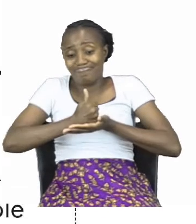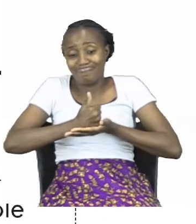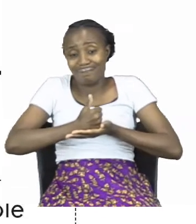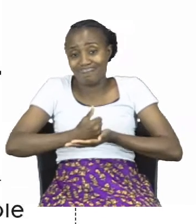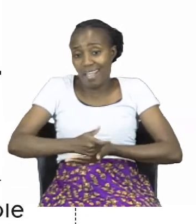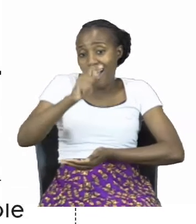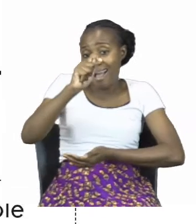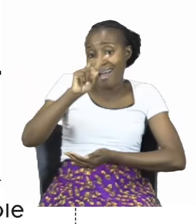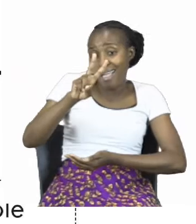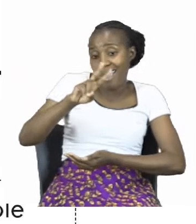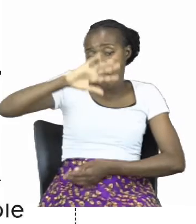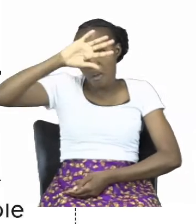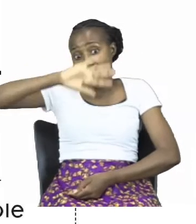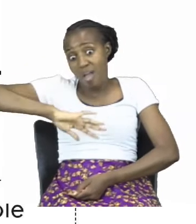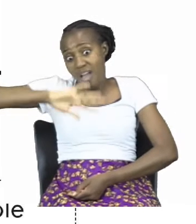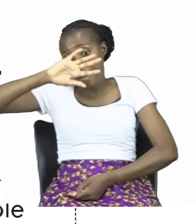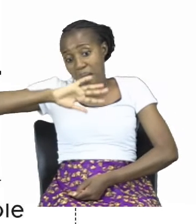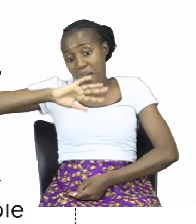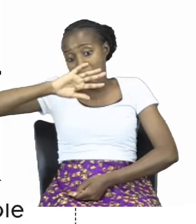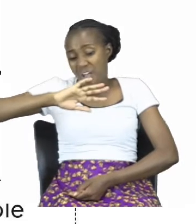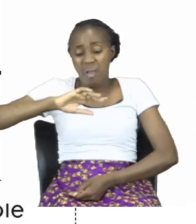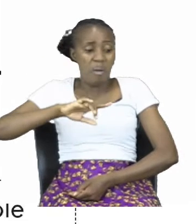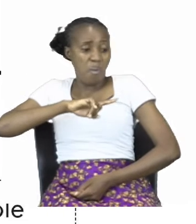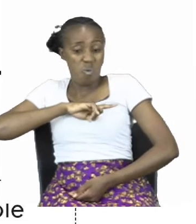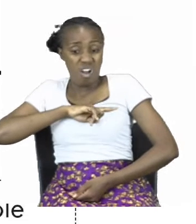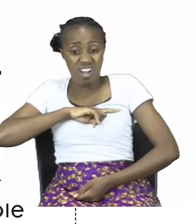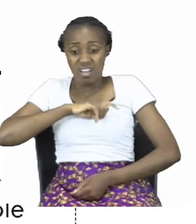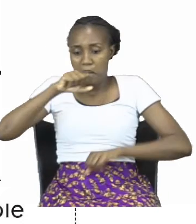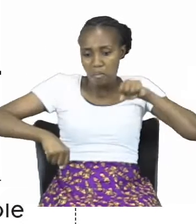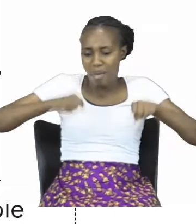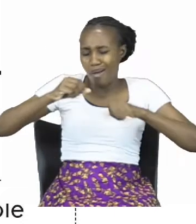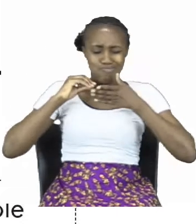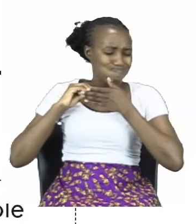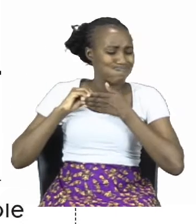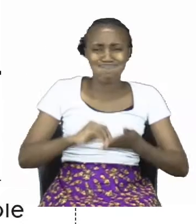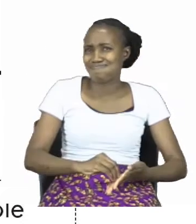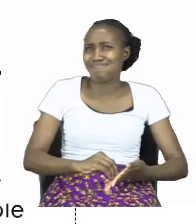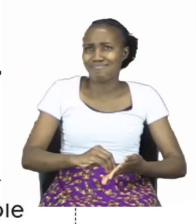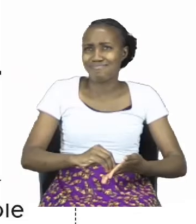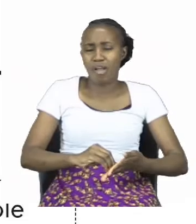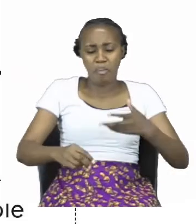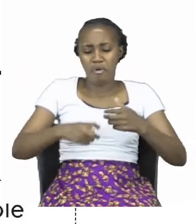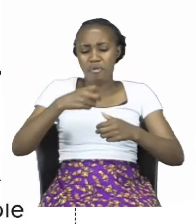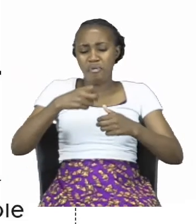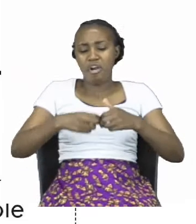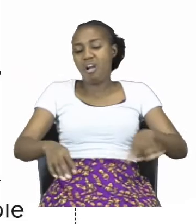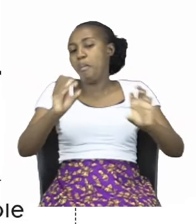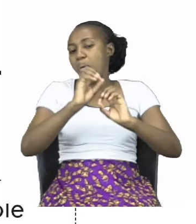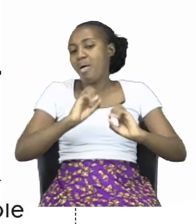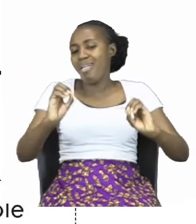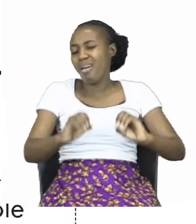bicycle. His bicycle had cost 3 times as much as David's